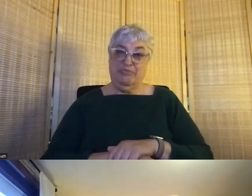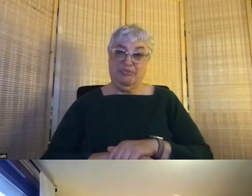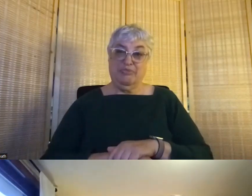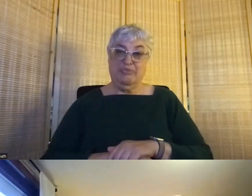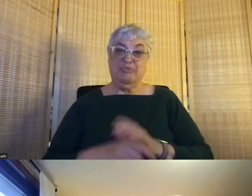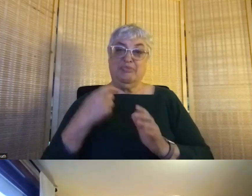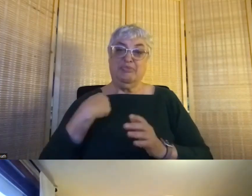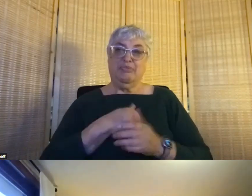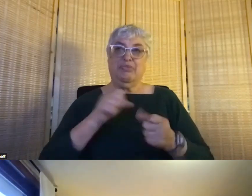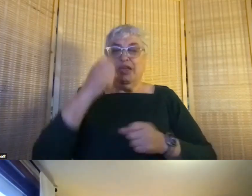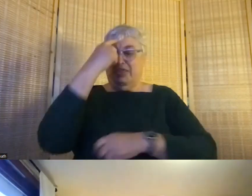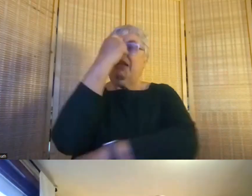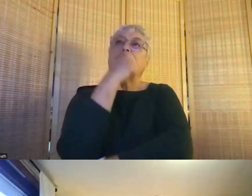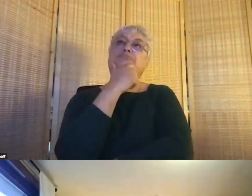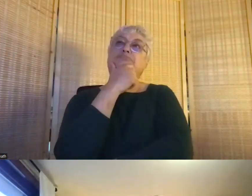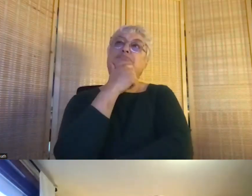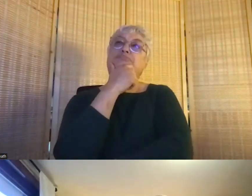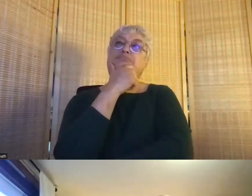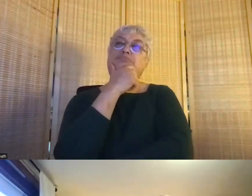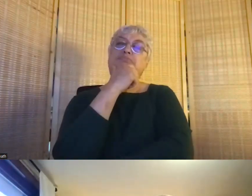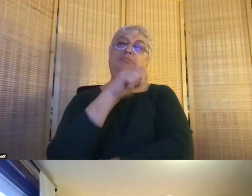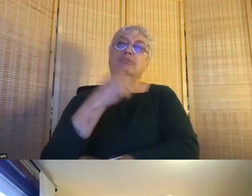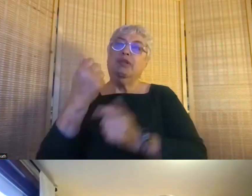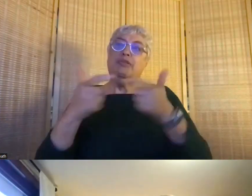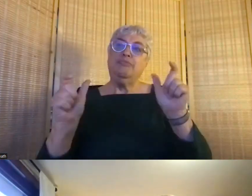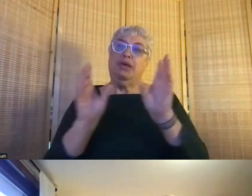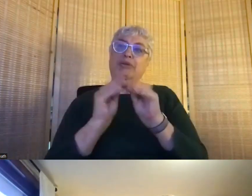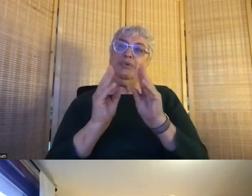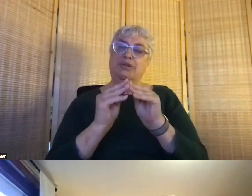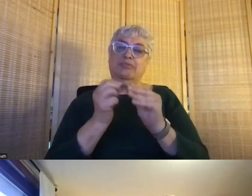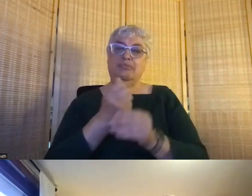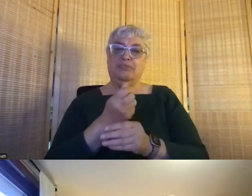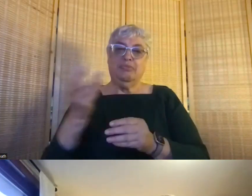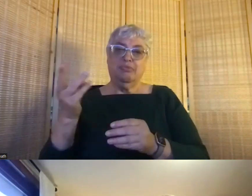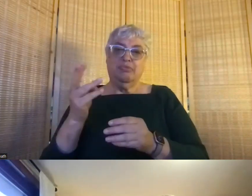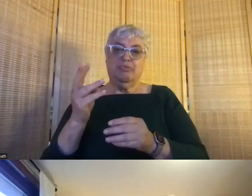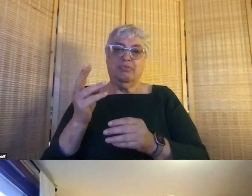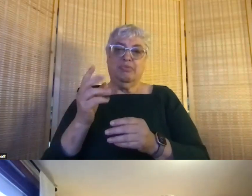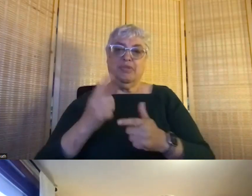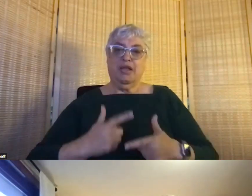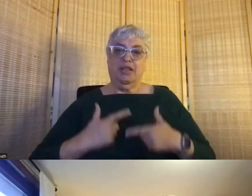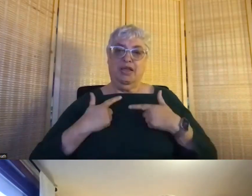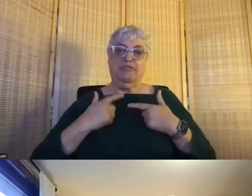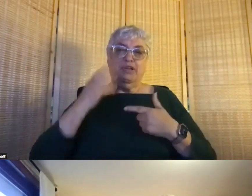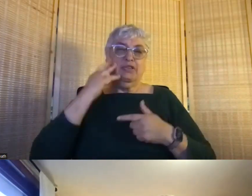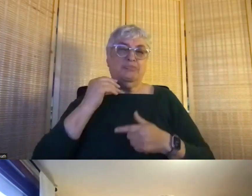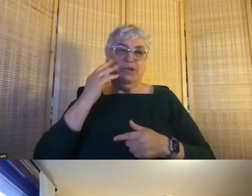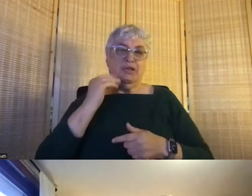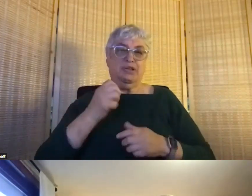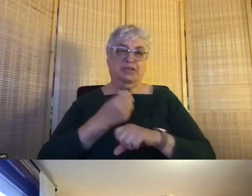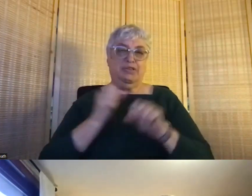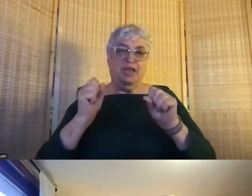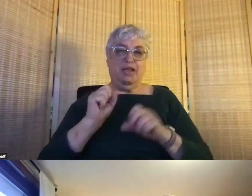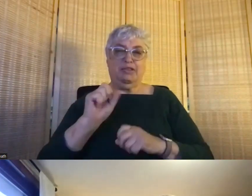I'm trying to think of other big ones coming up, and a couple of lived experience sessions, including our safety net